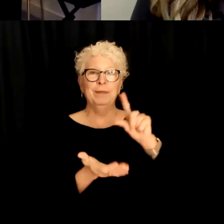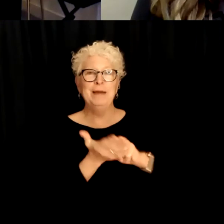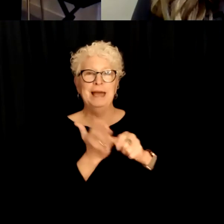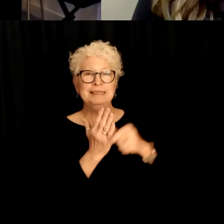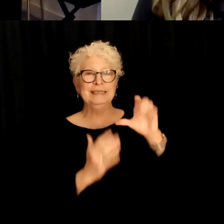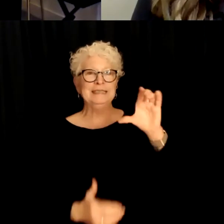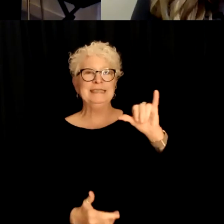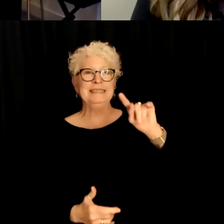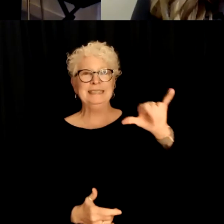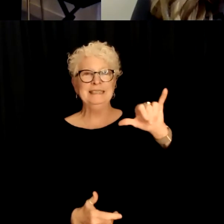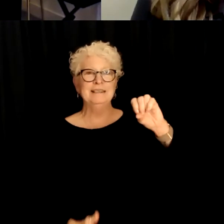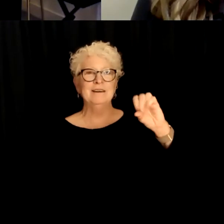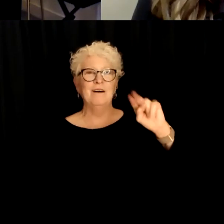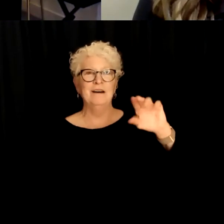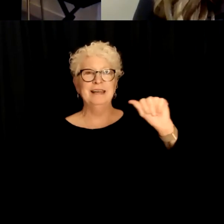have a